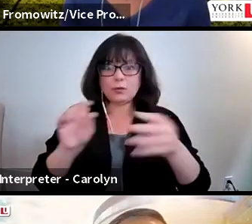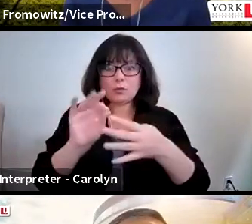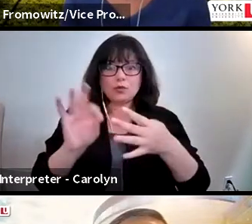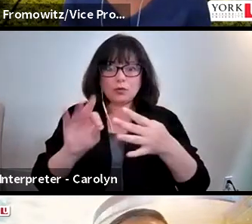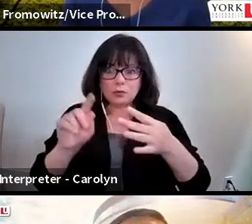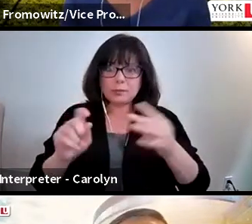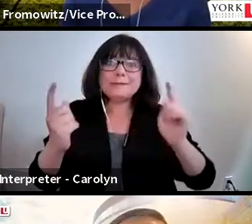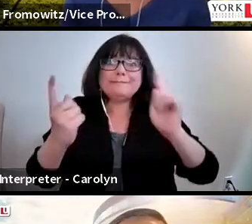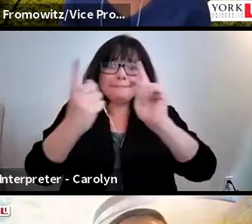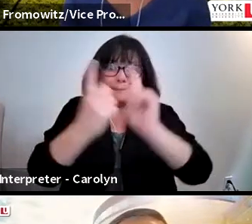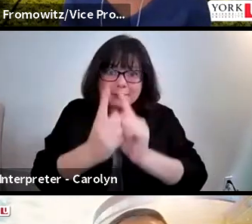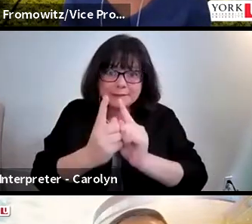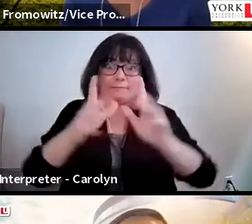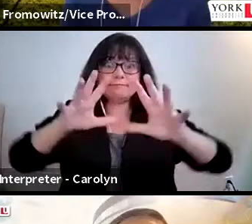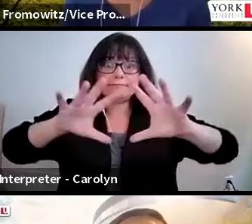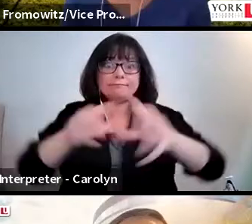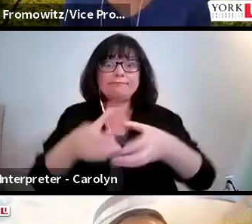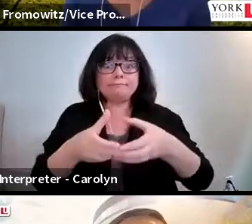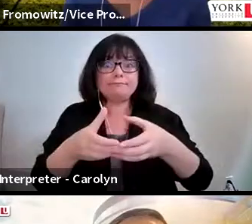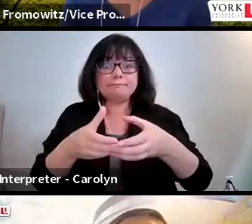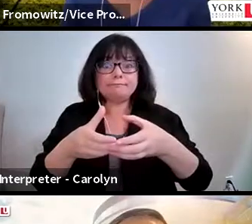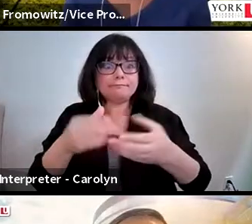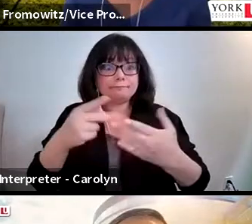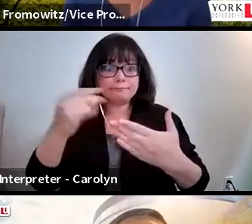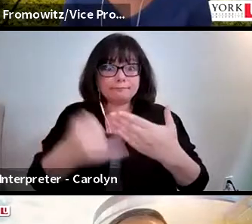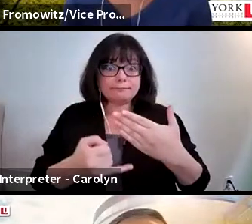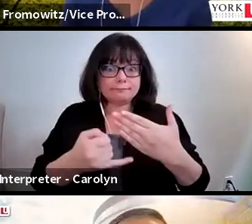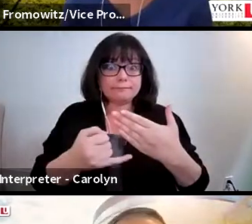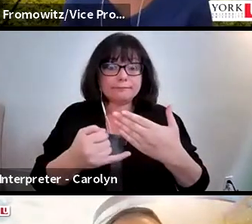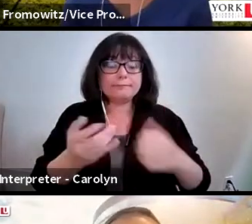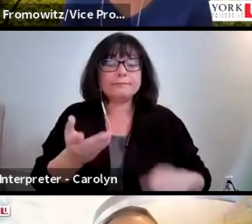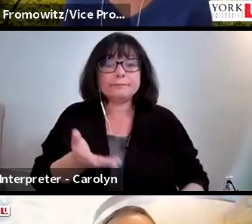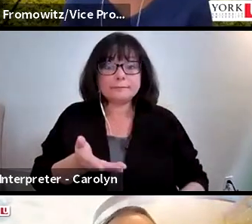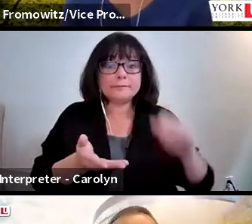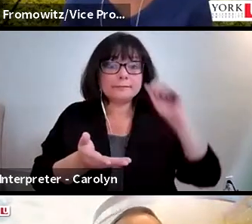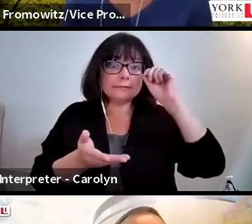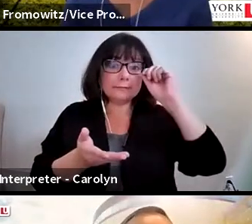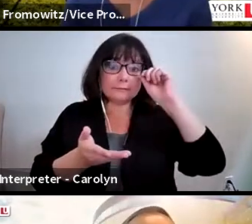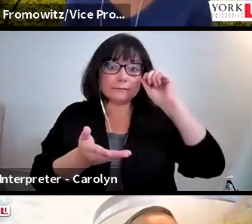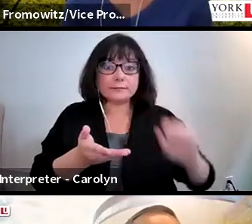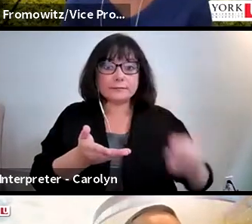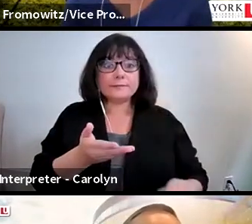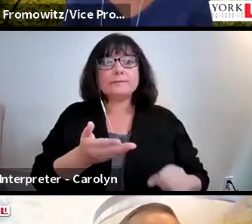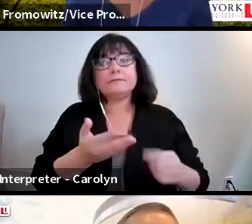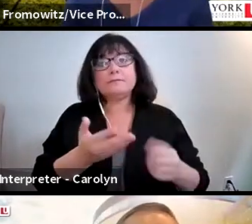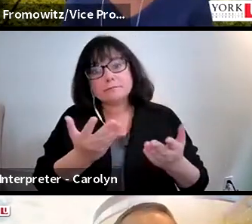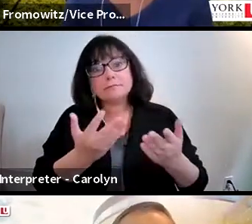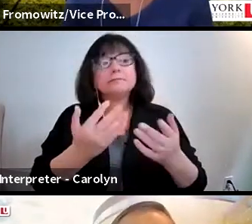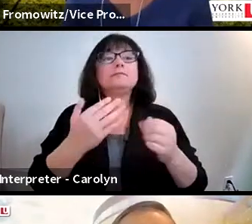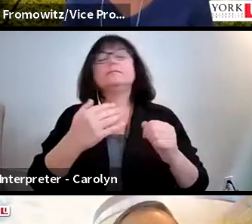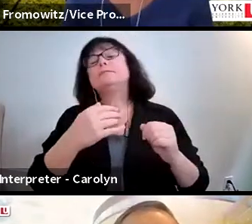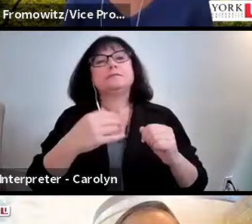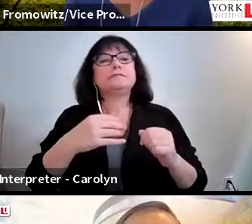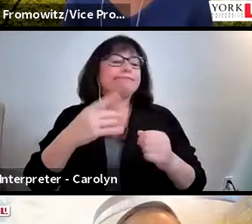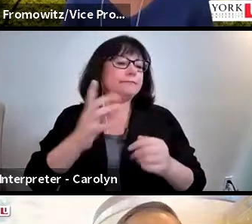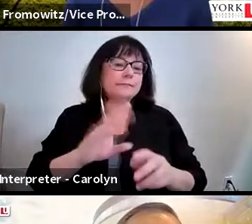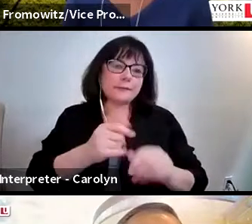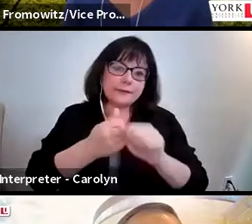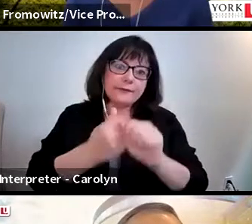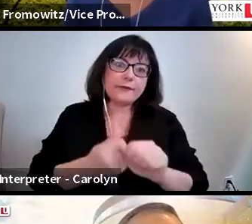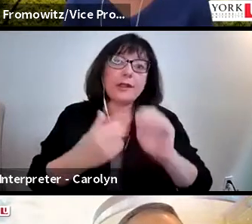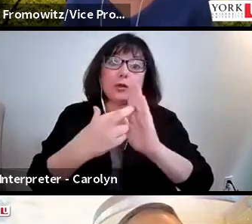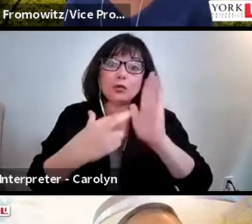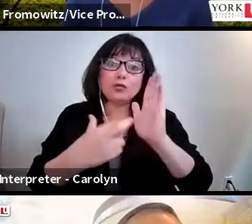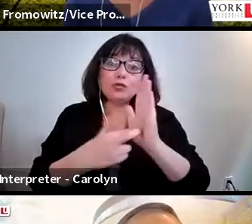to undertake a group project that requires some in-person work, then all the social distancing and the other